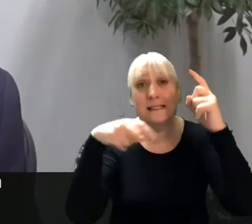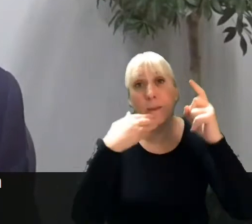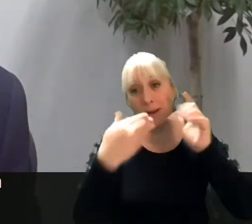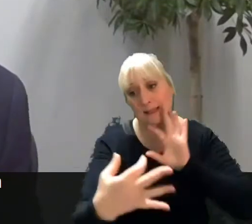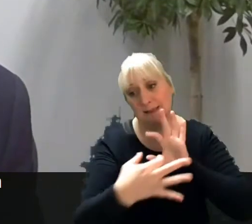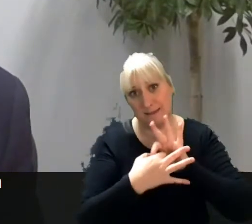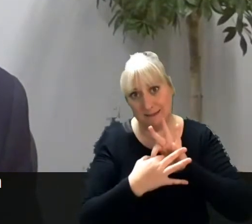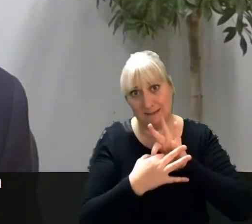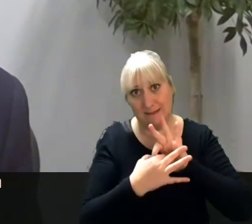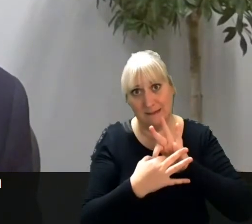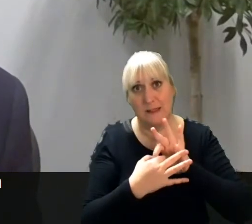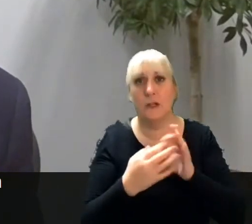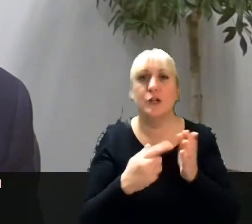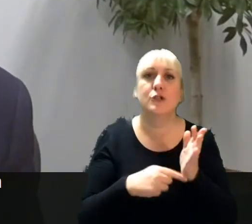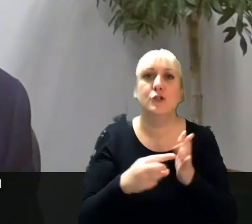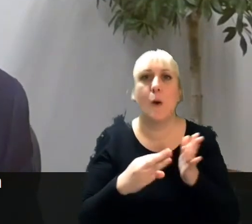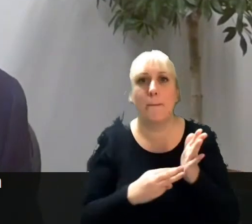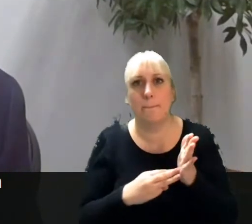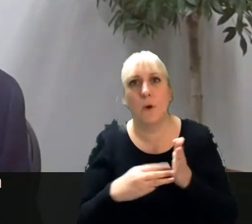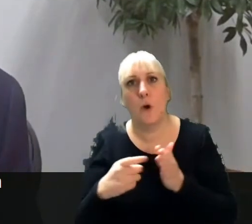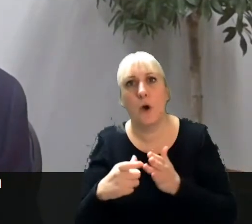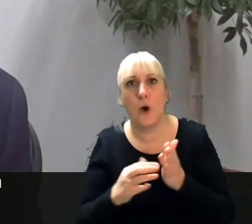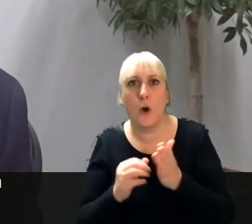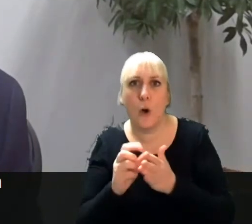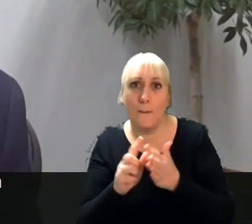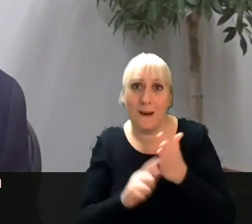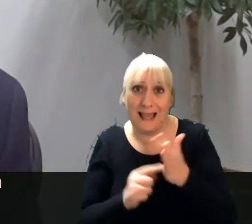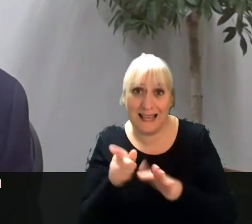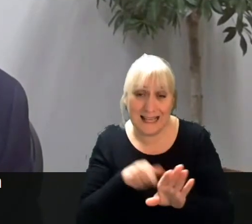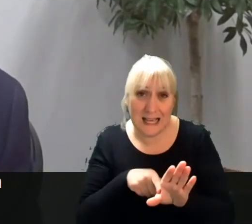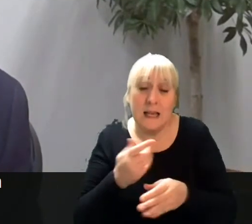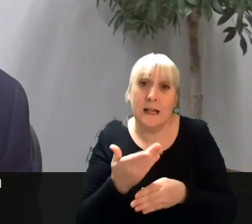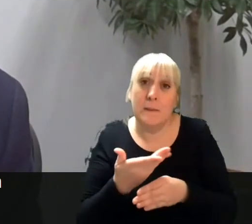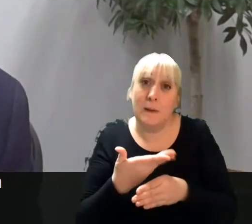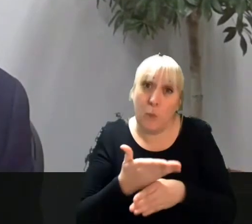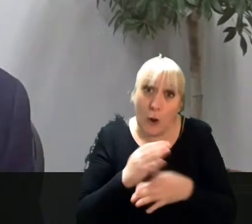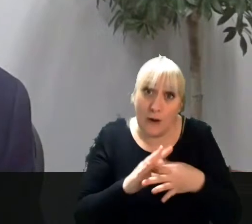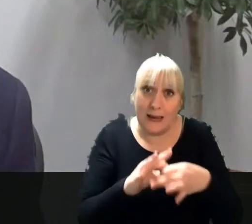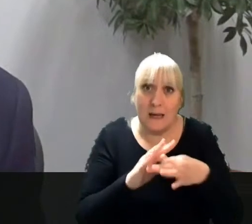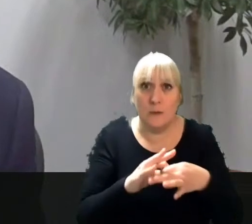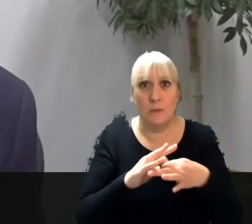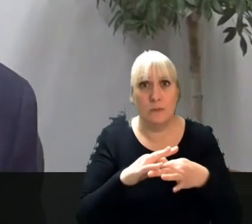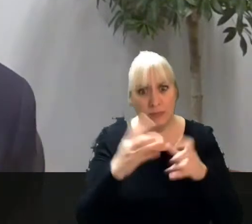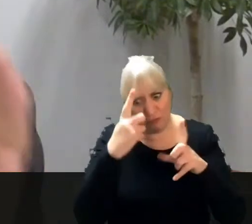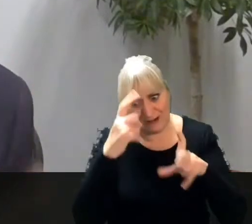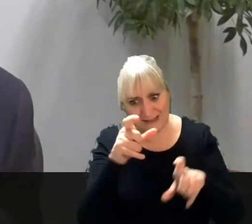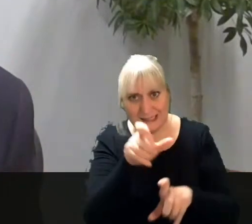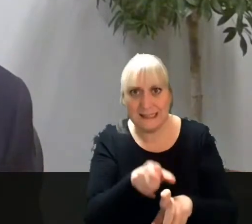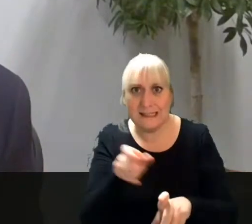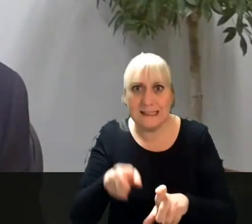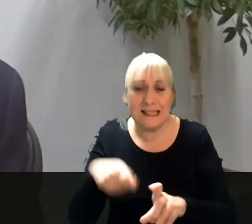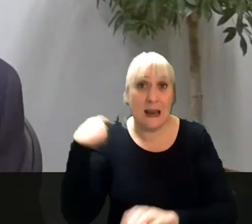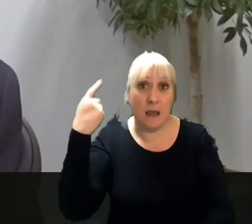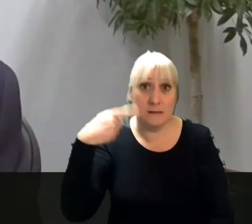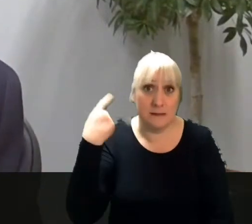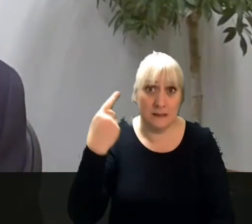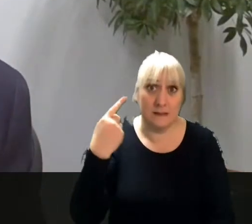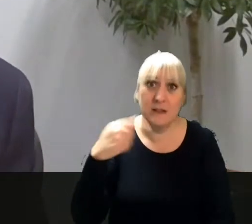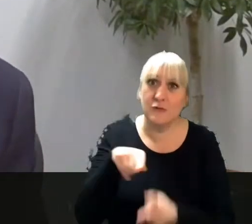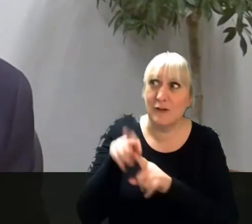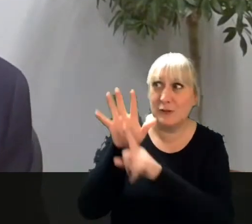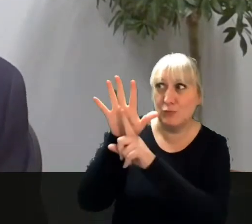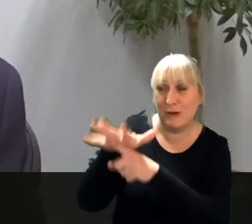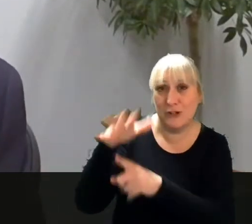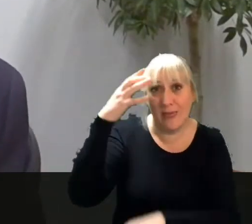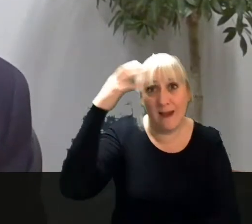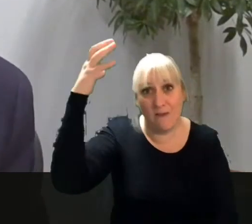Housing, has been working with residents across London and working with campaigners to make sure we continue to put pressure on the government. Ultimately, what the government's got